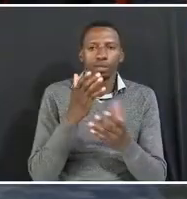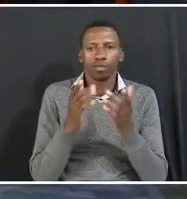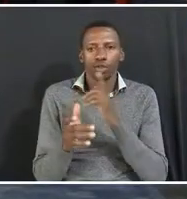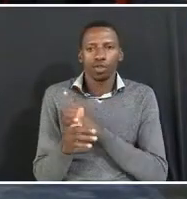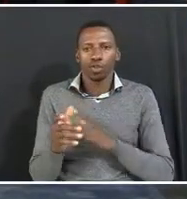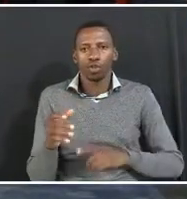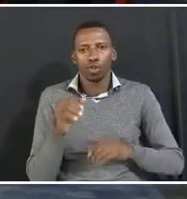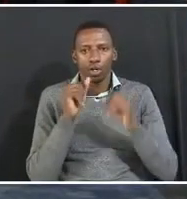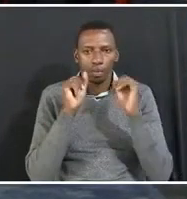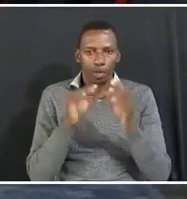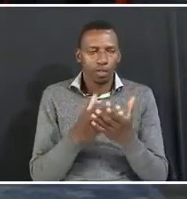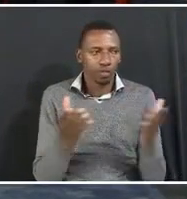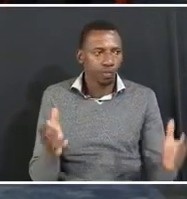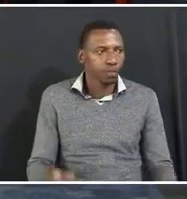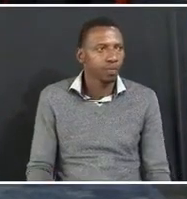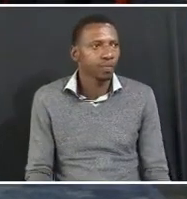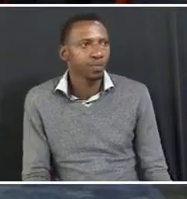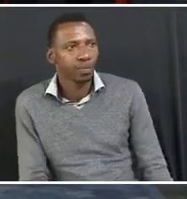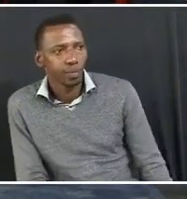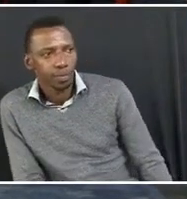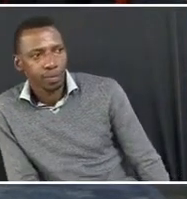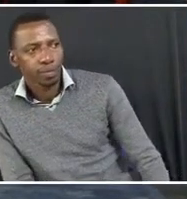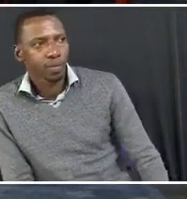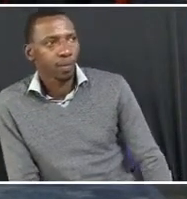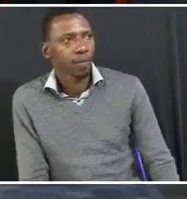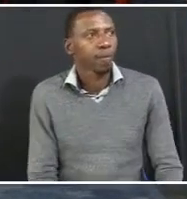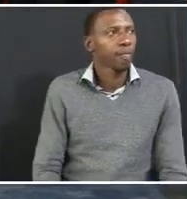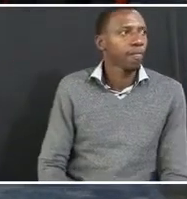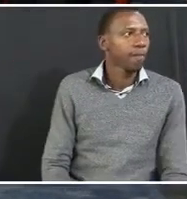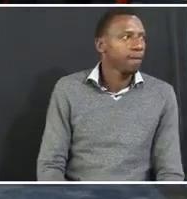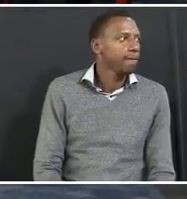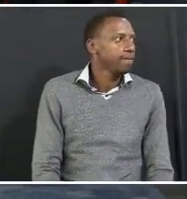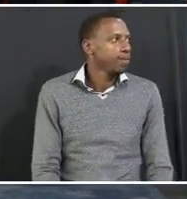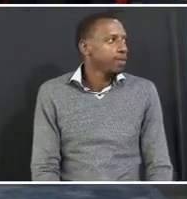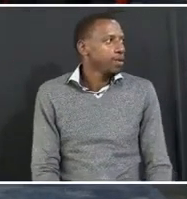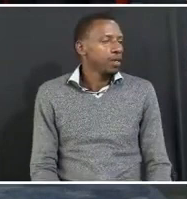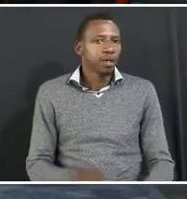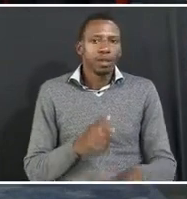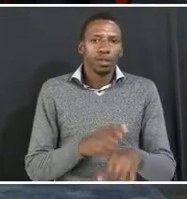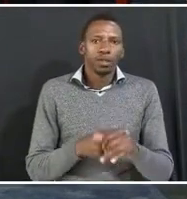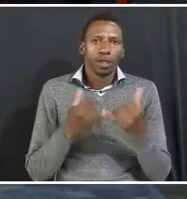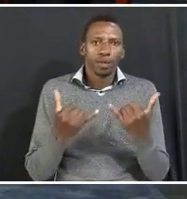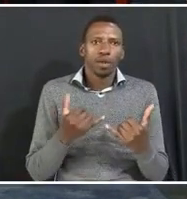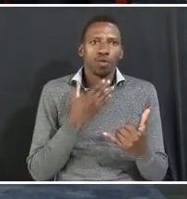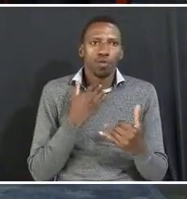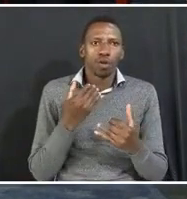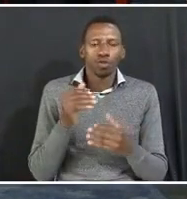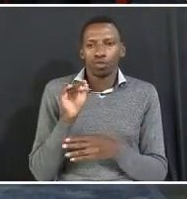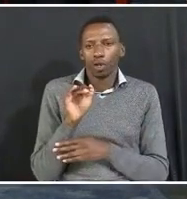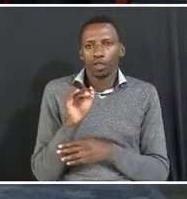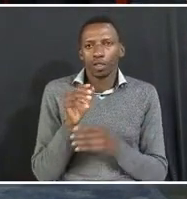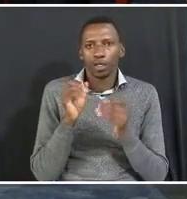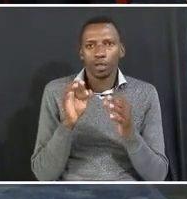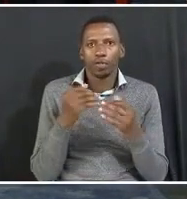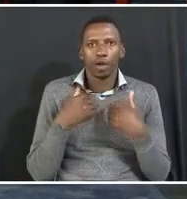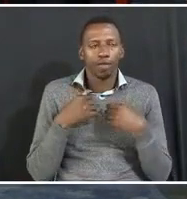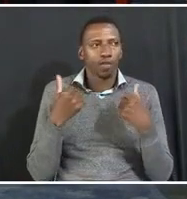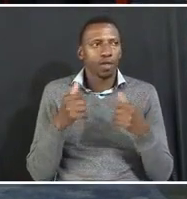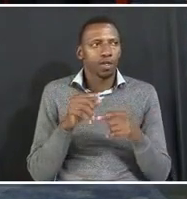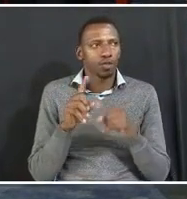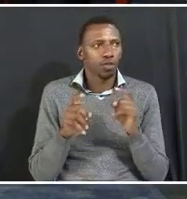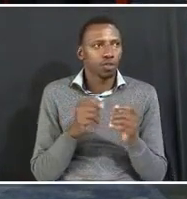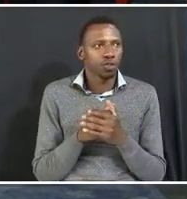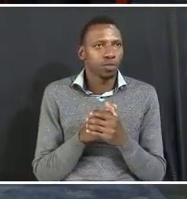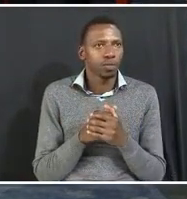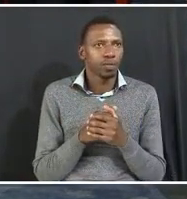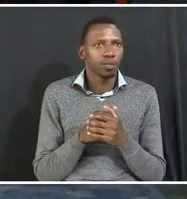Amen. Amen. Thank you very much. At this juncture, we want to invite, if there are any questions, I don't know